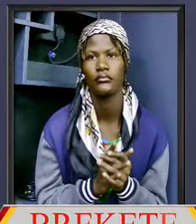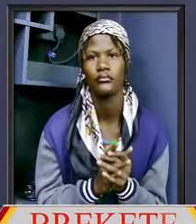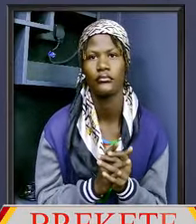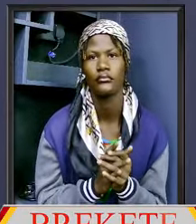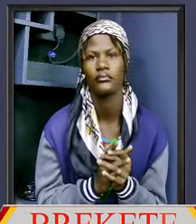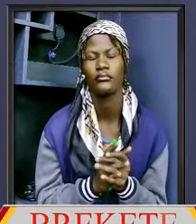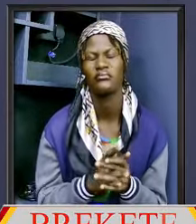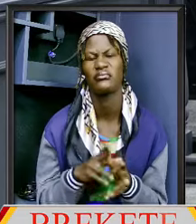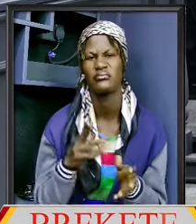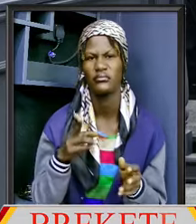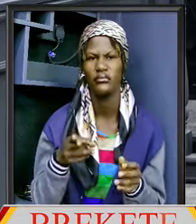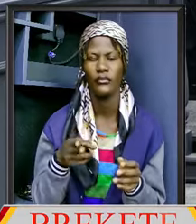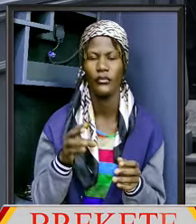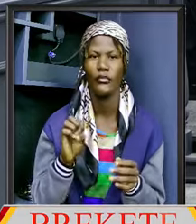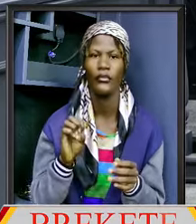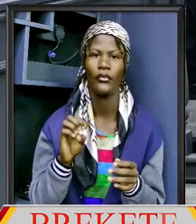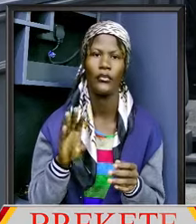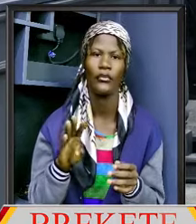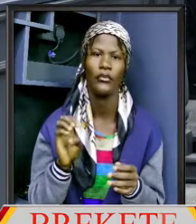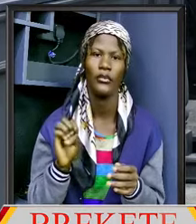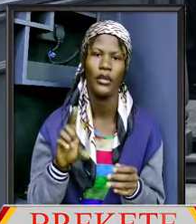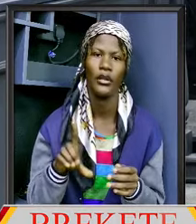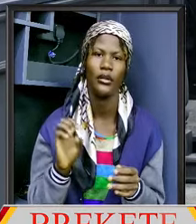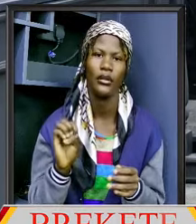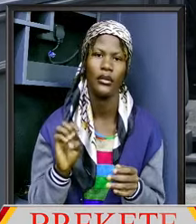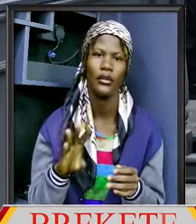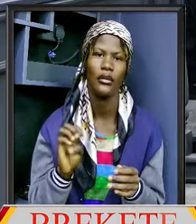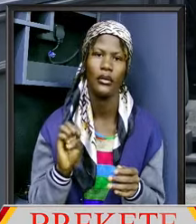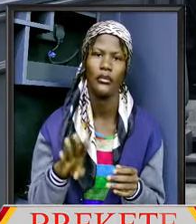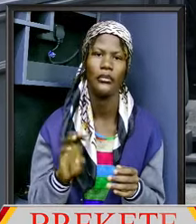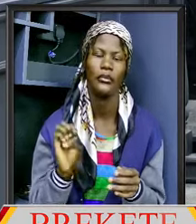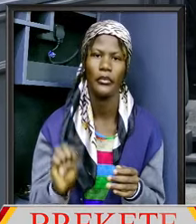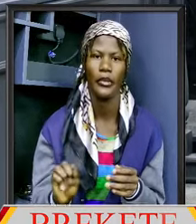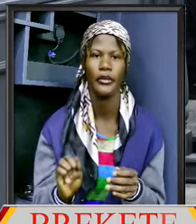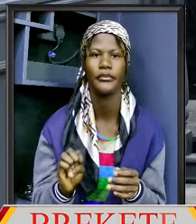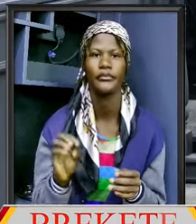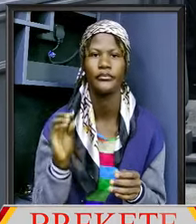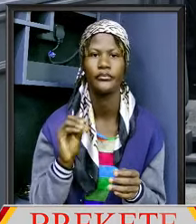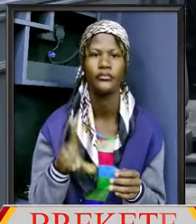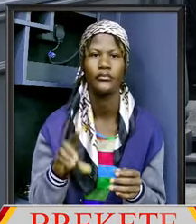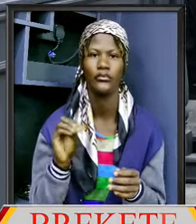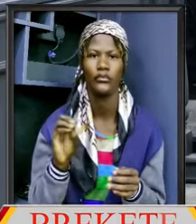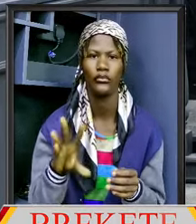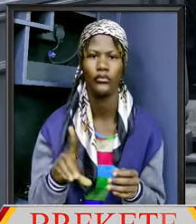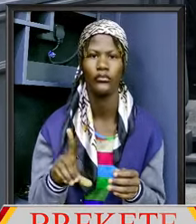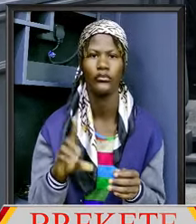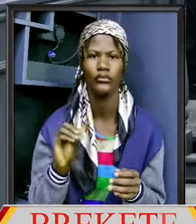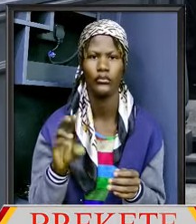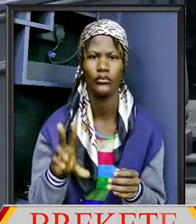Yes, on a hembe lembe. Oh, lo.